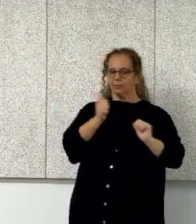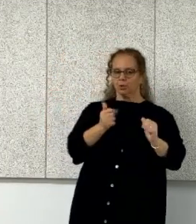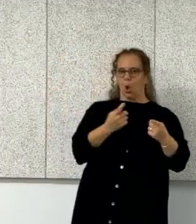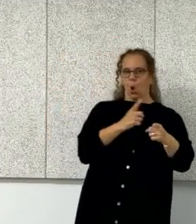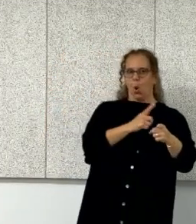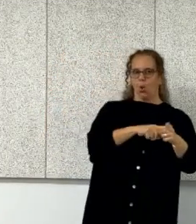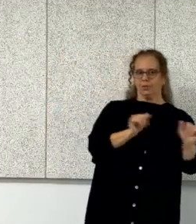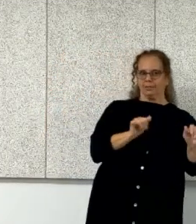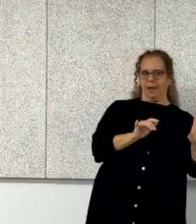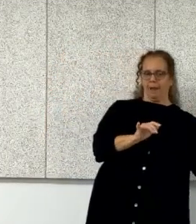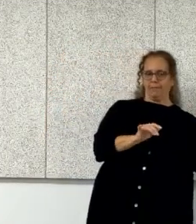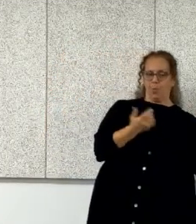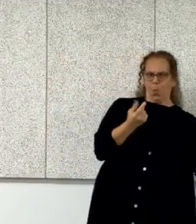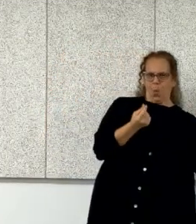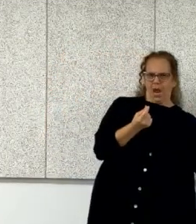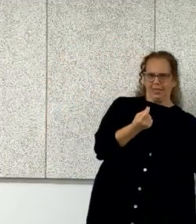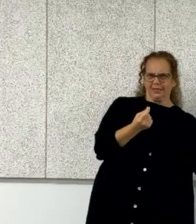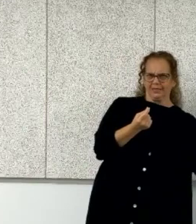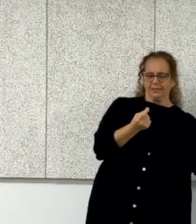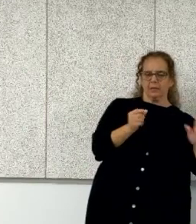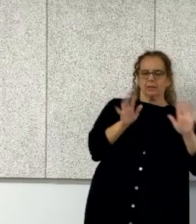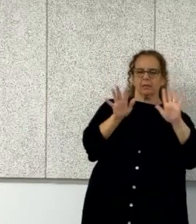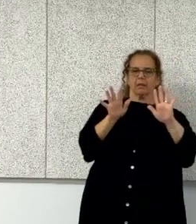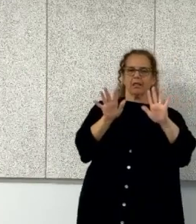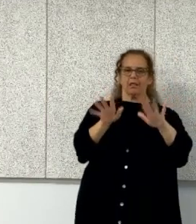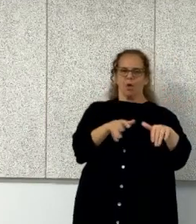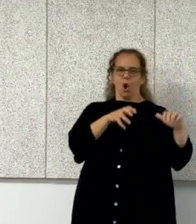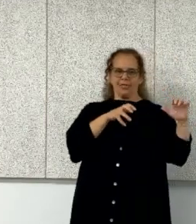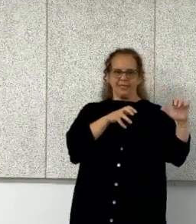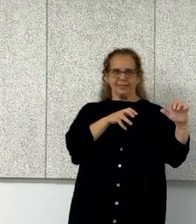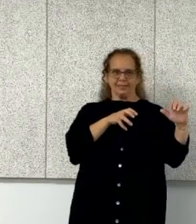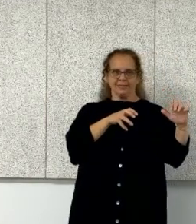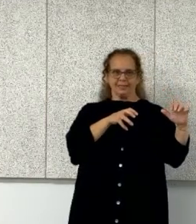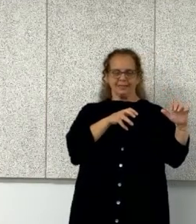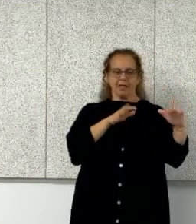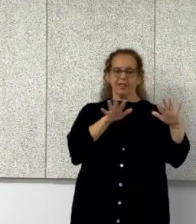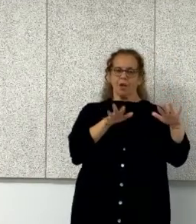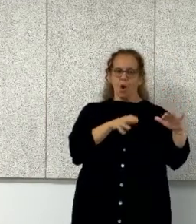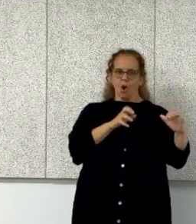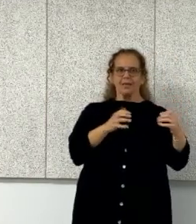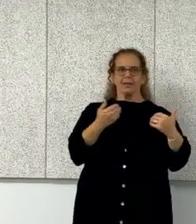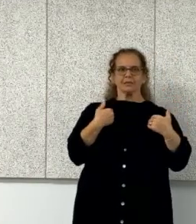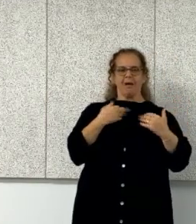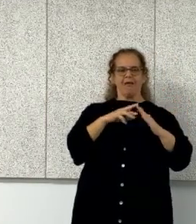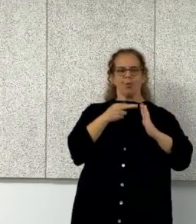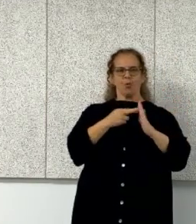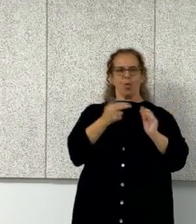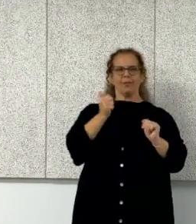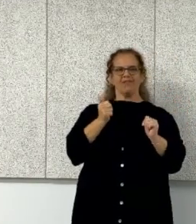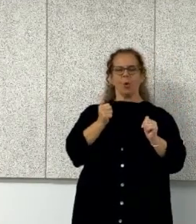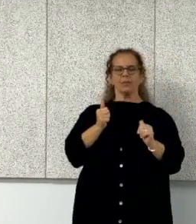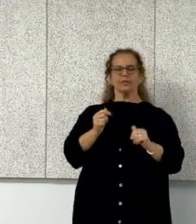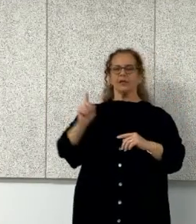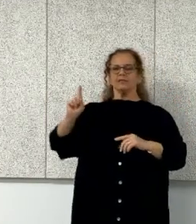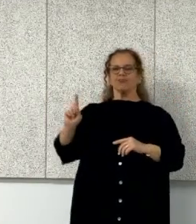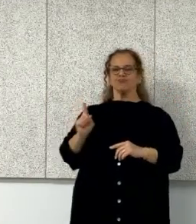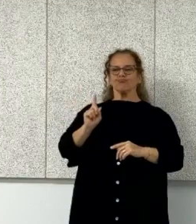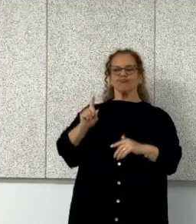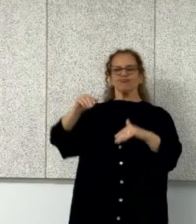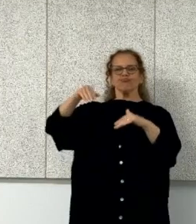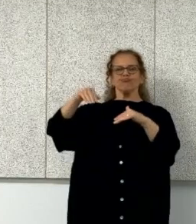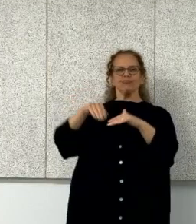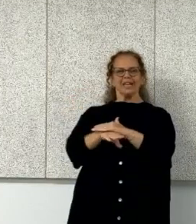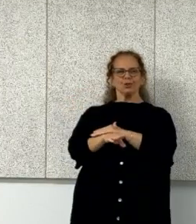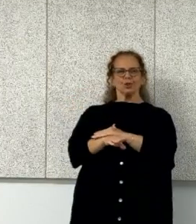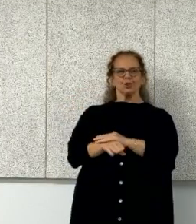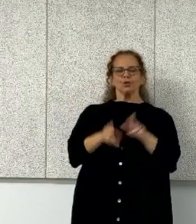and that show is the actors or the audience, right? It is the performance of coming into a space of sitting down, of having that conversation with the person